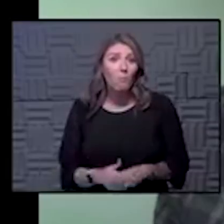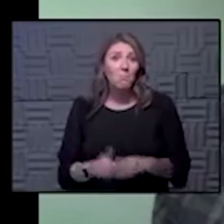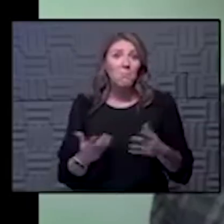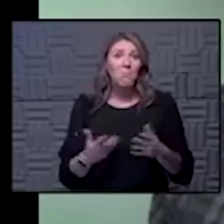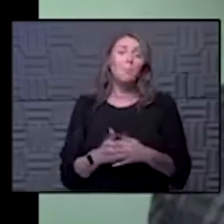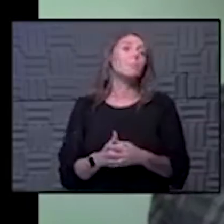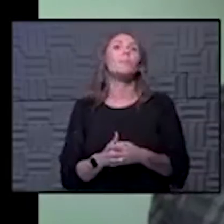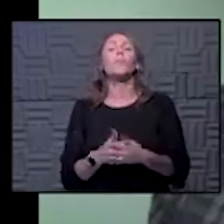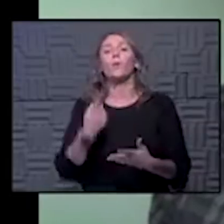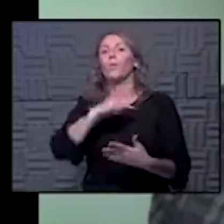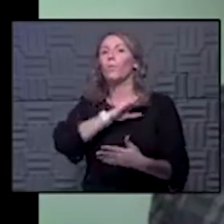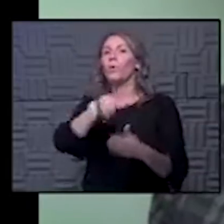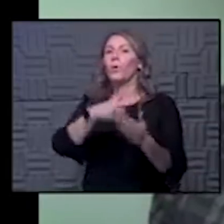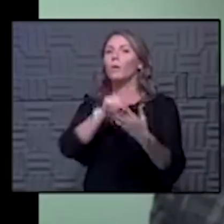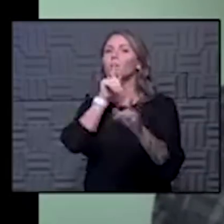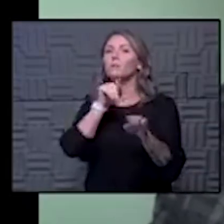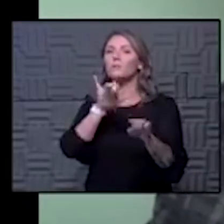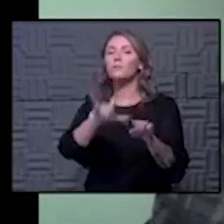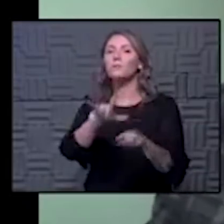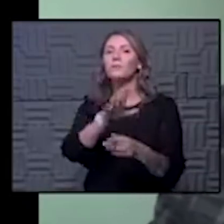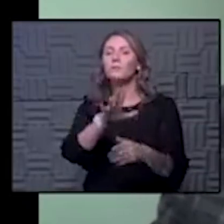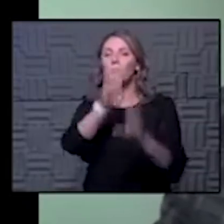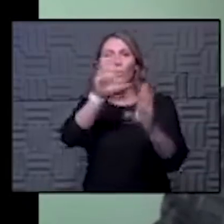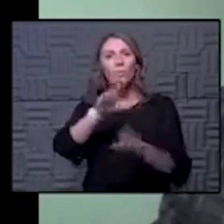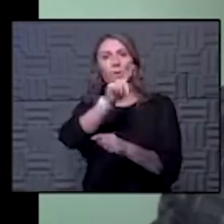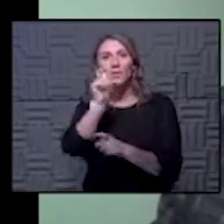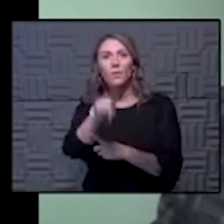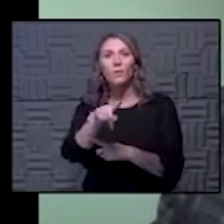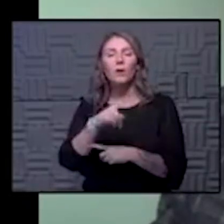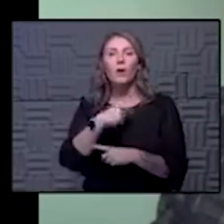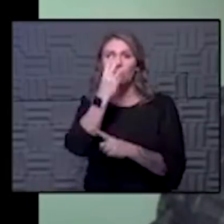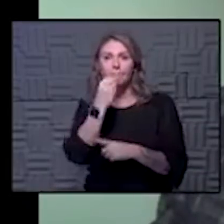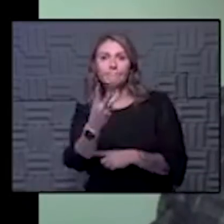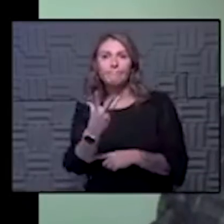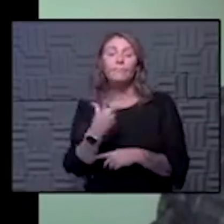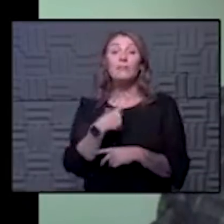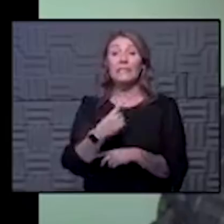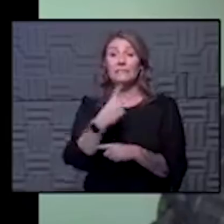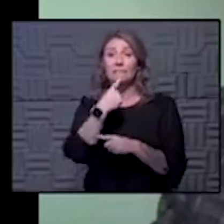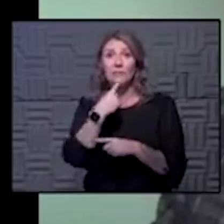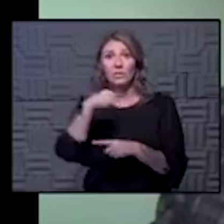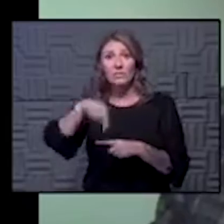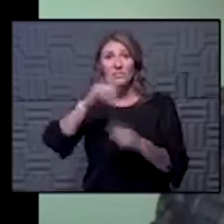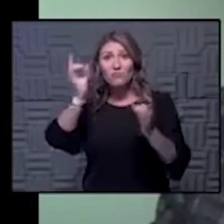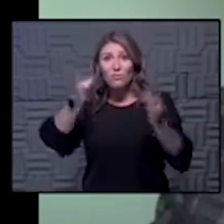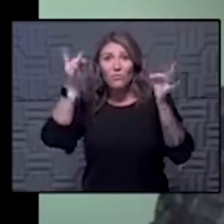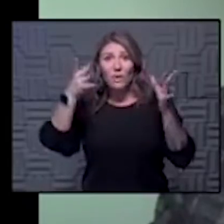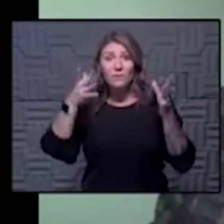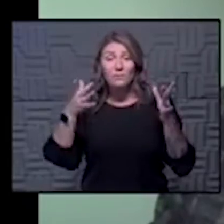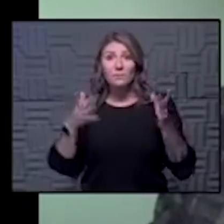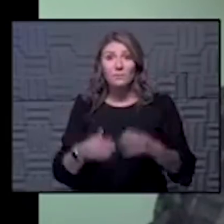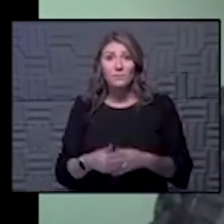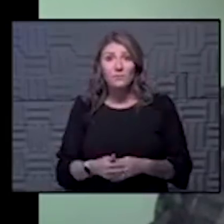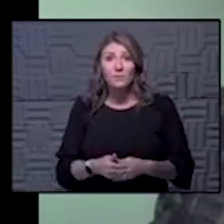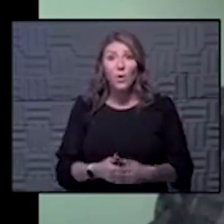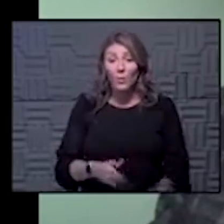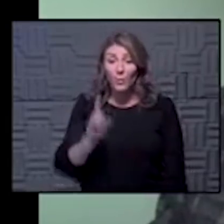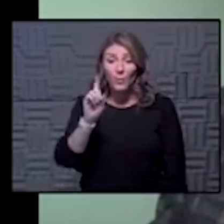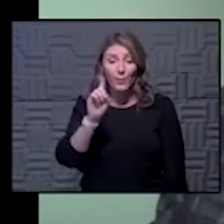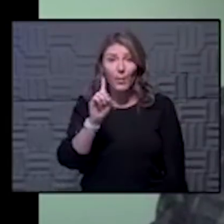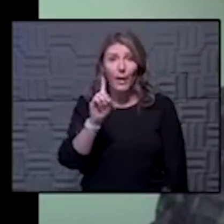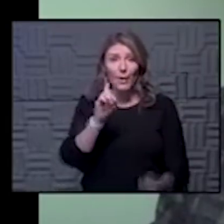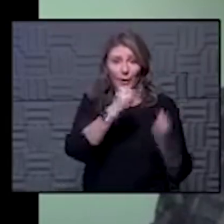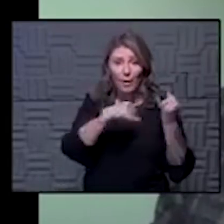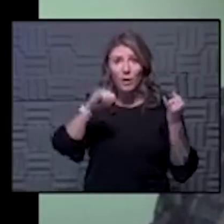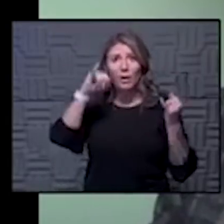We'll all take a crack at that because that's a great question. I will tell you that the seriousness of this crisis and where we are on the